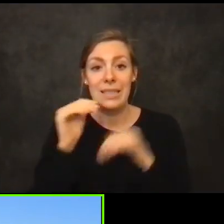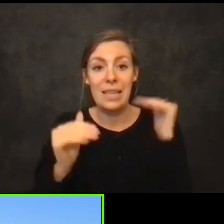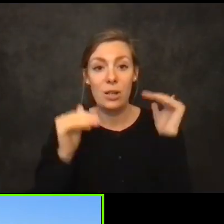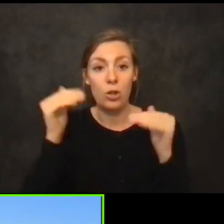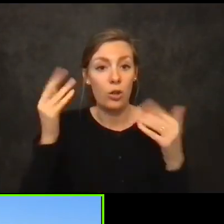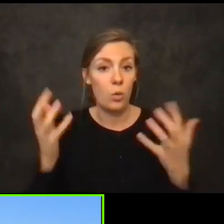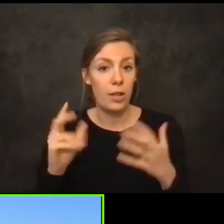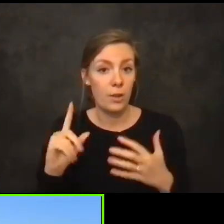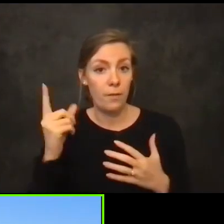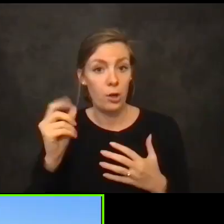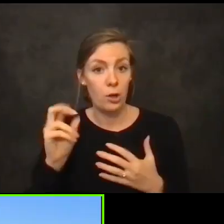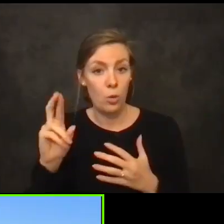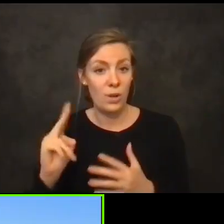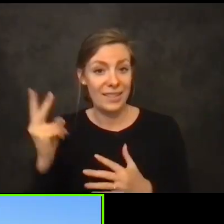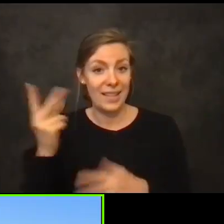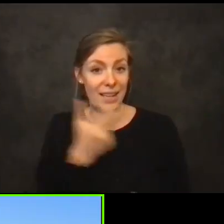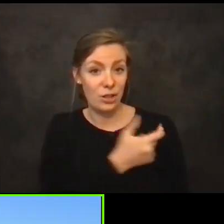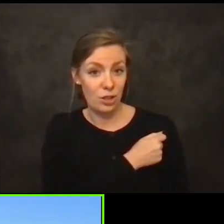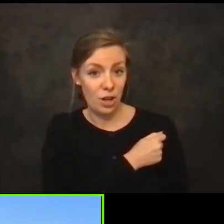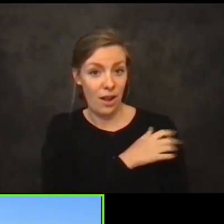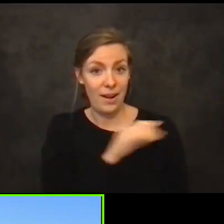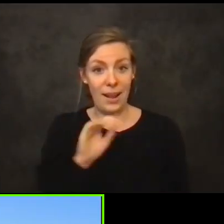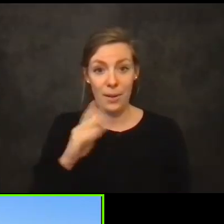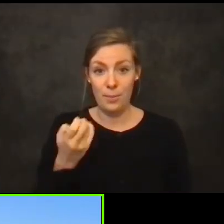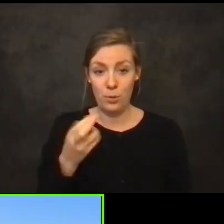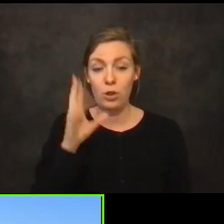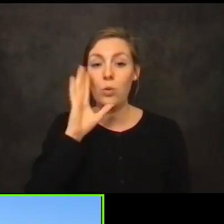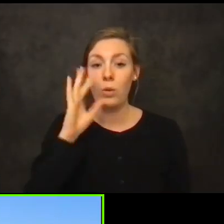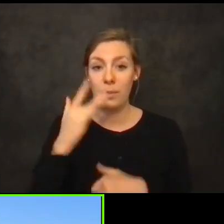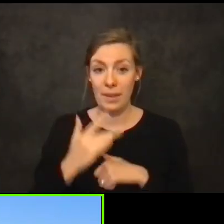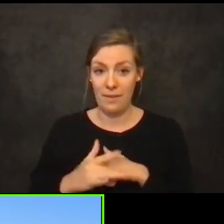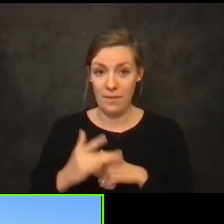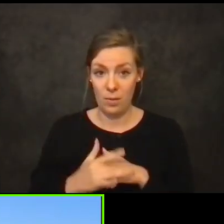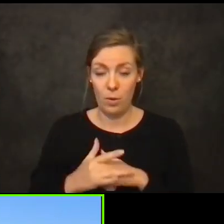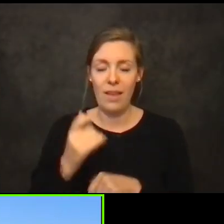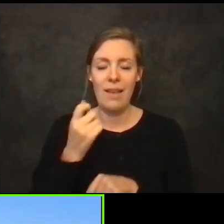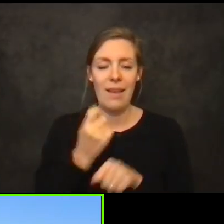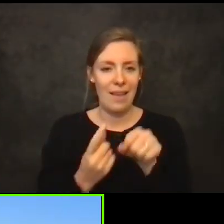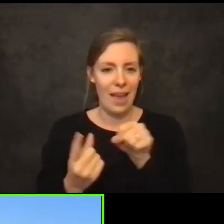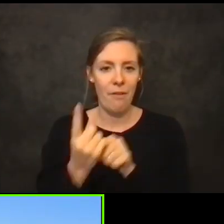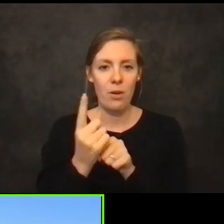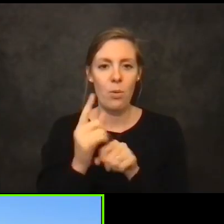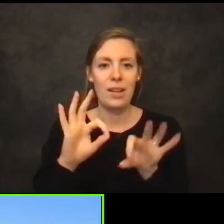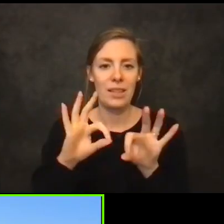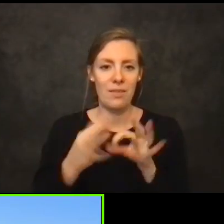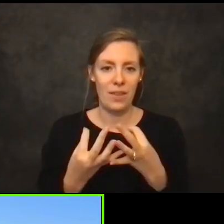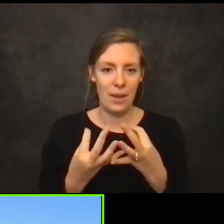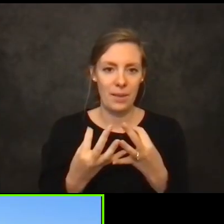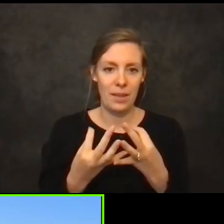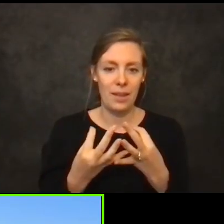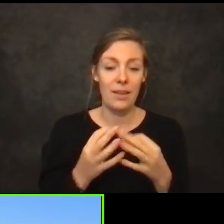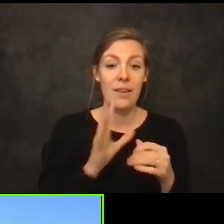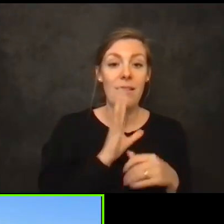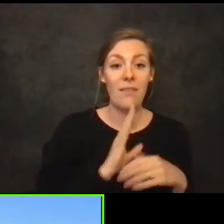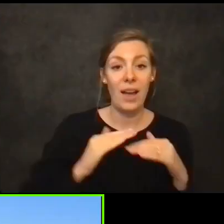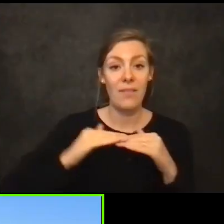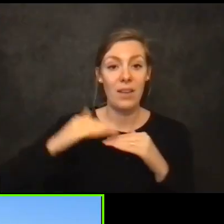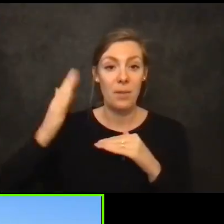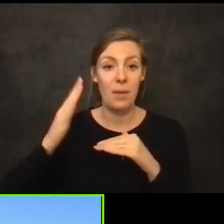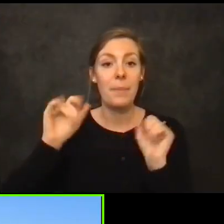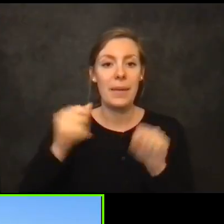second shot, as well as boosters, will be available, so everyone in the family 5 and older can get vaccinated at the same